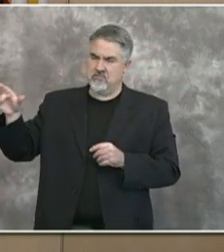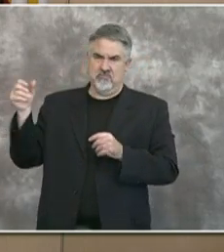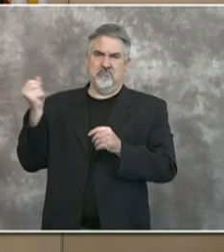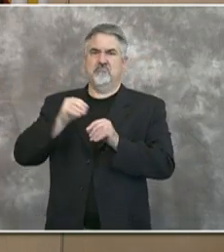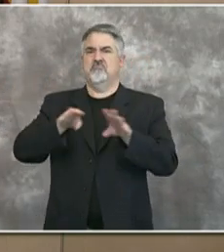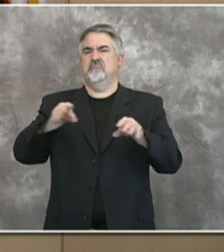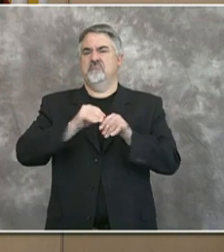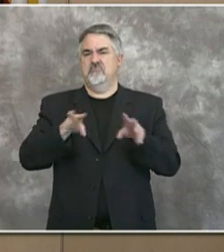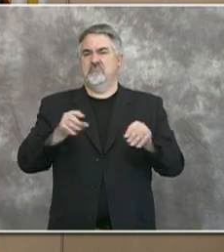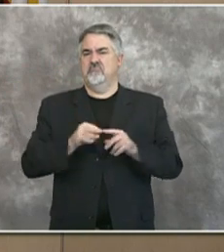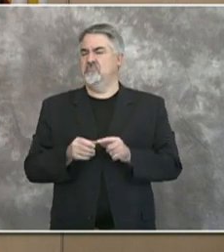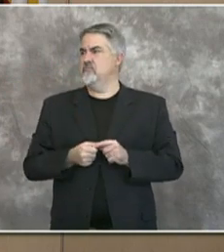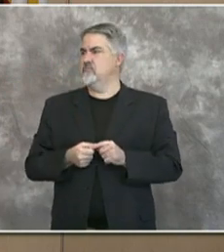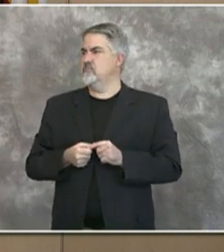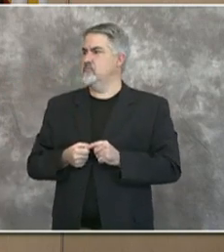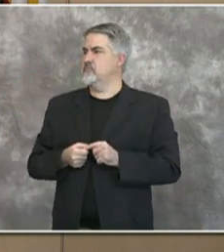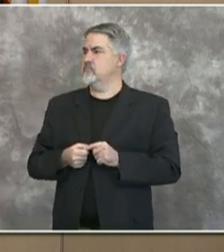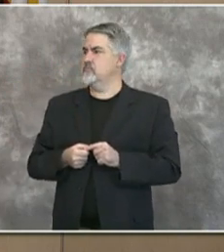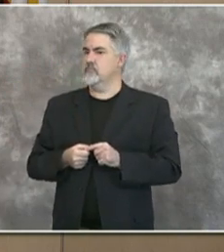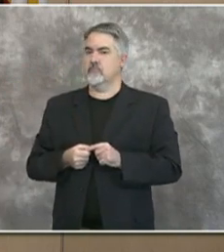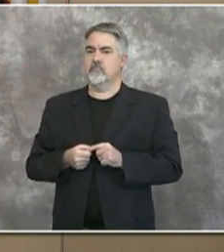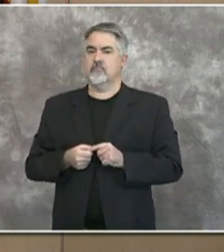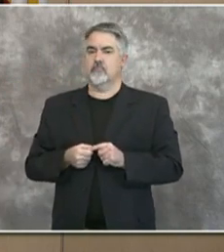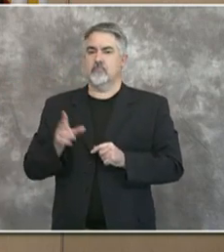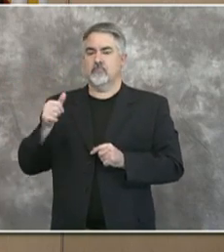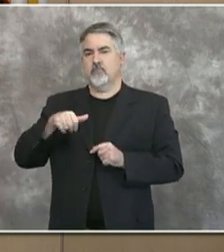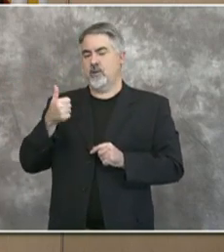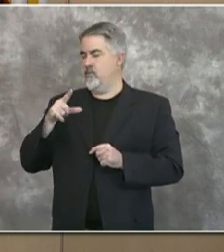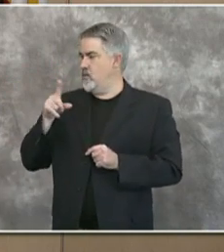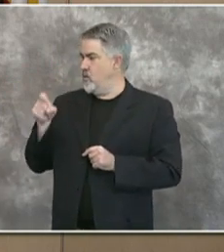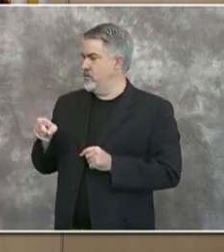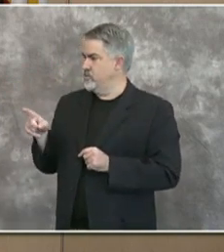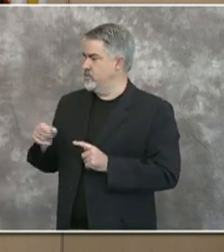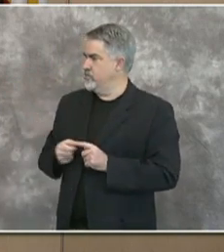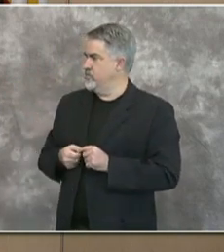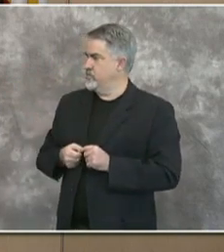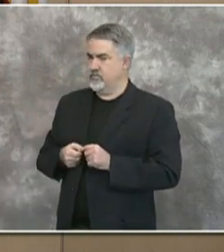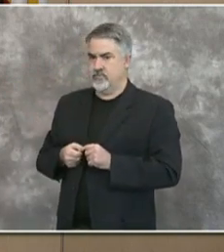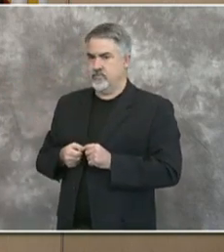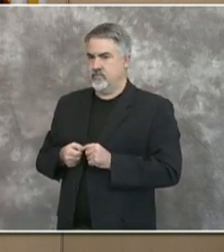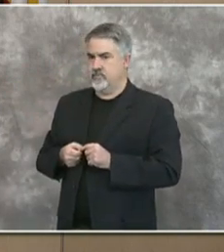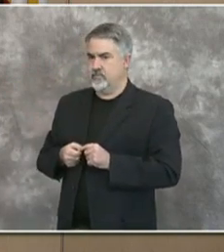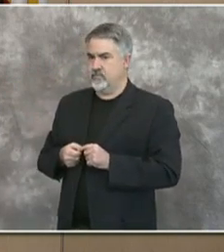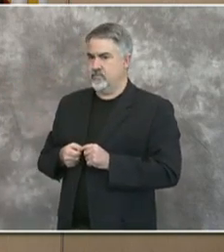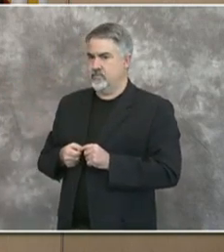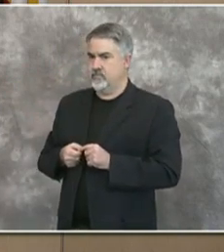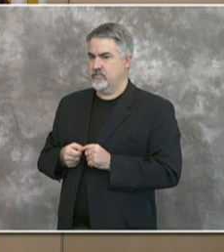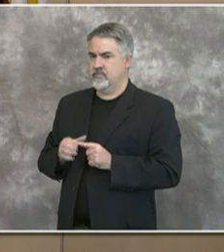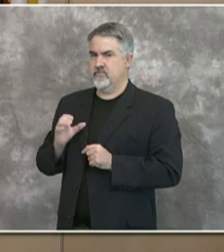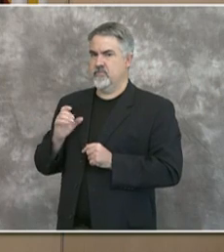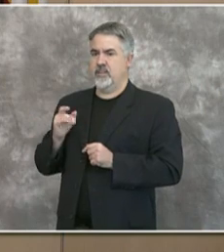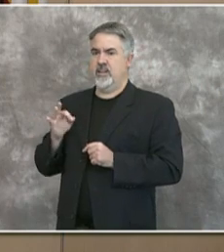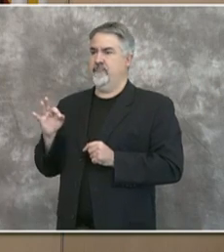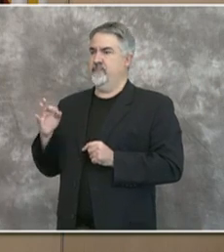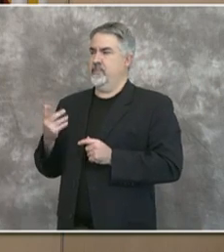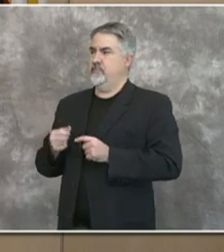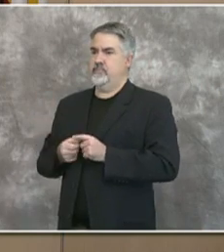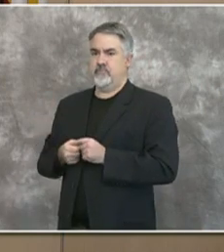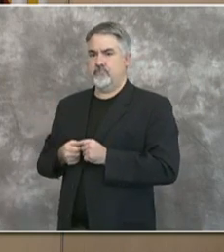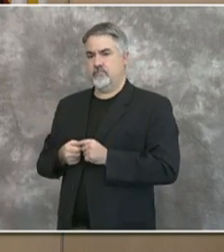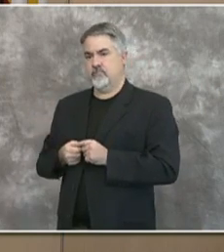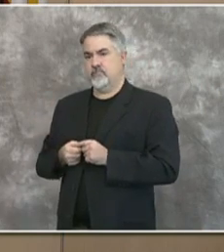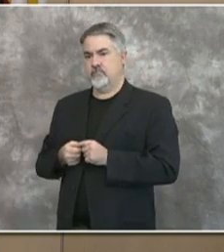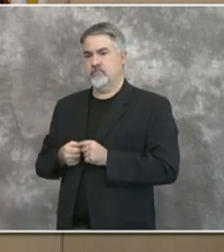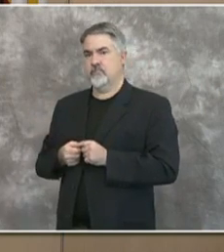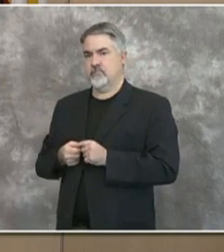briefing. And then I have a question. This one is from Cliff Albert at COGO. Is there